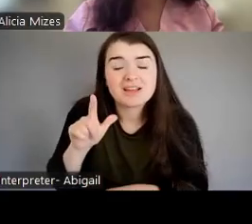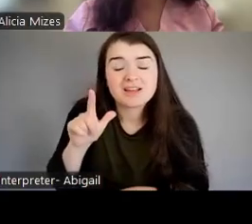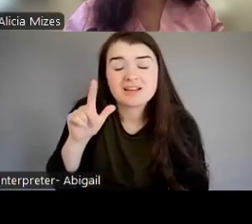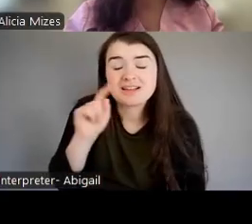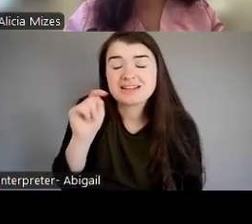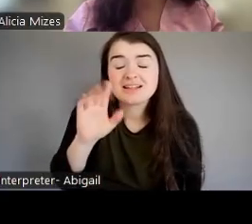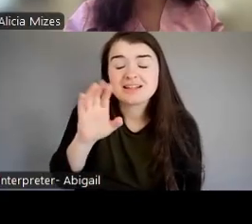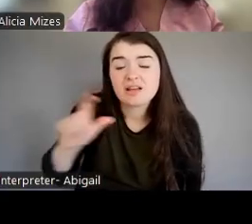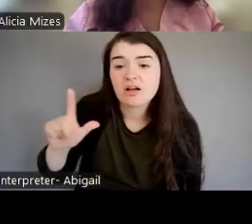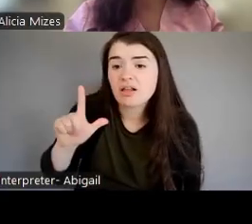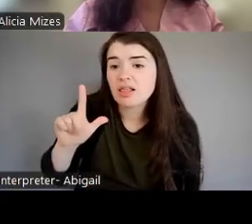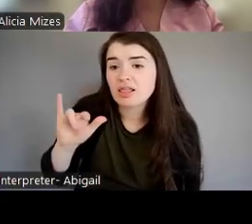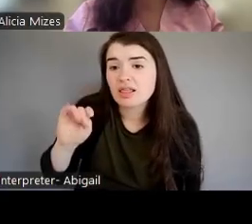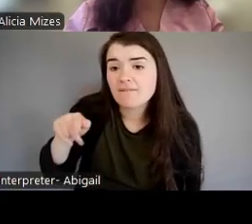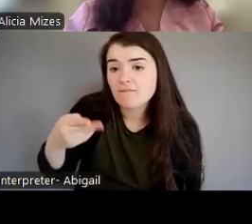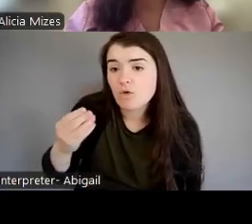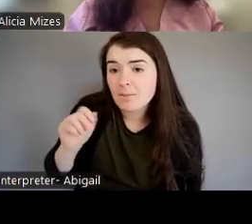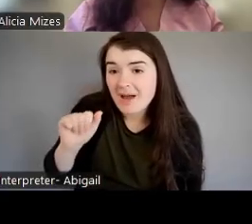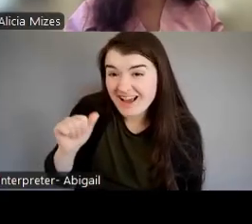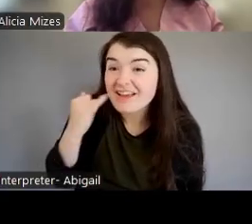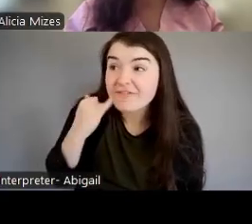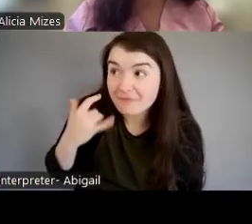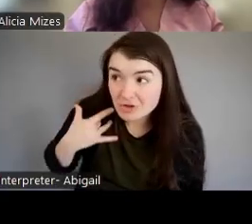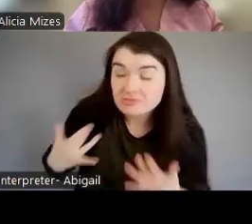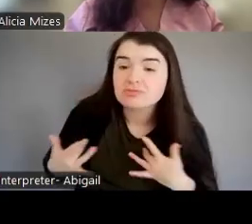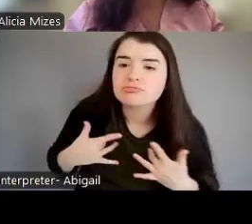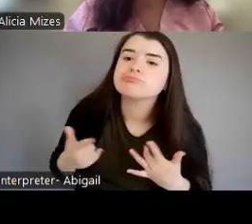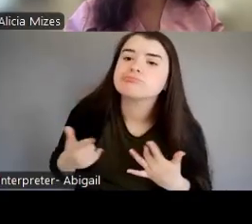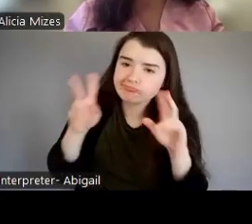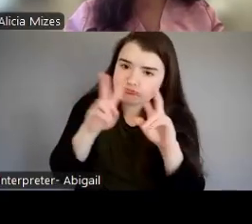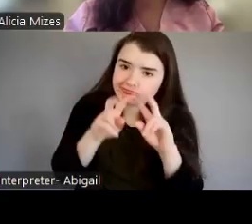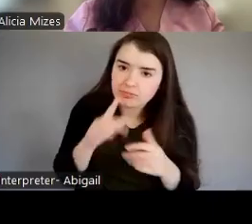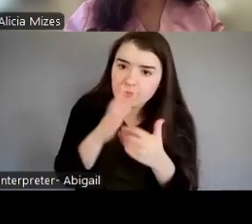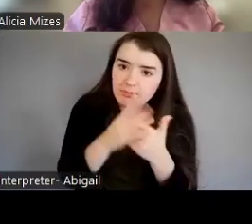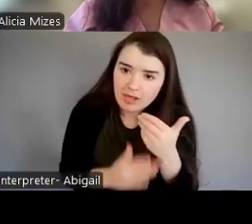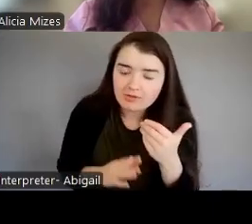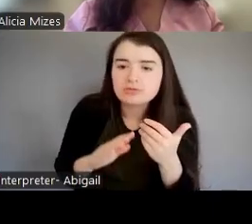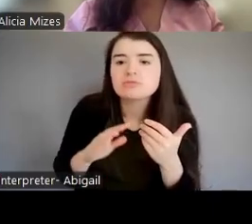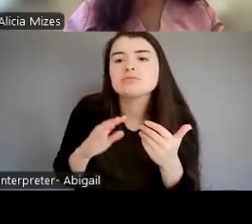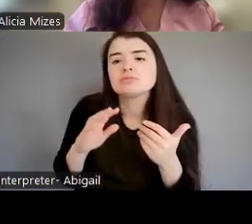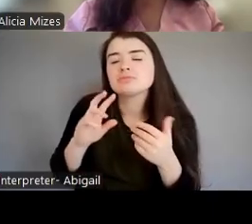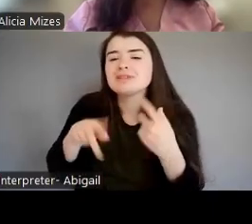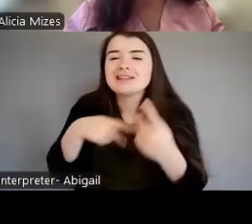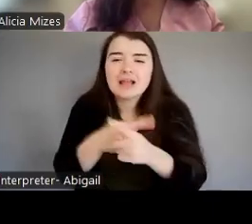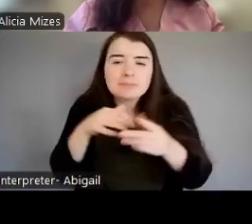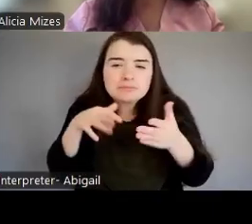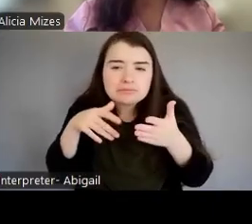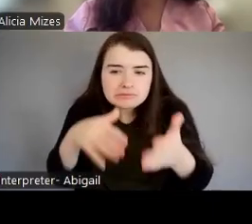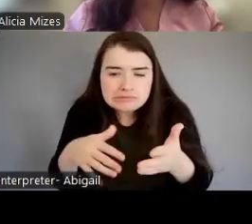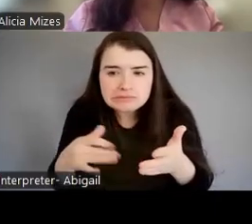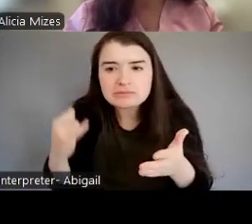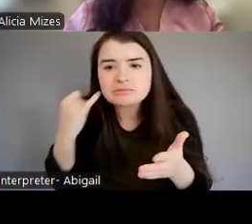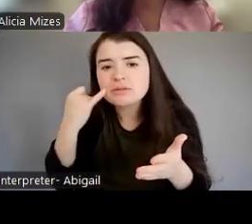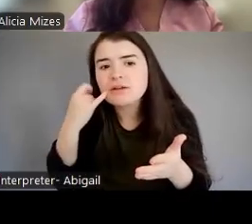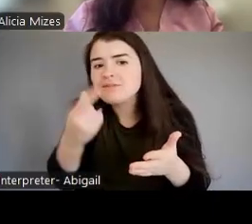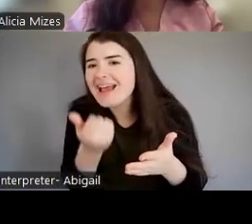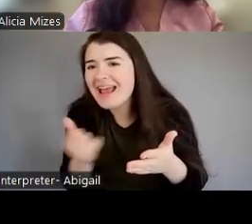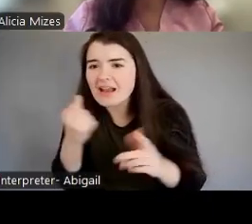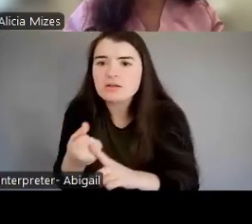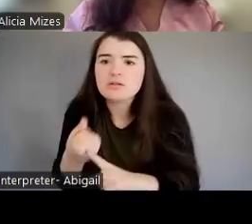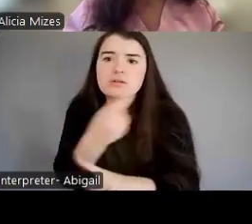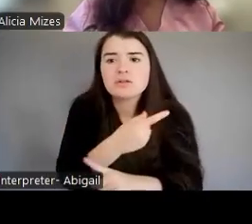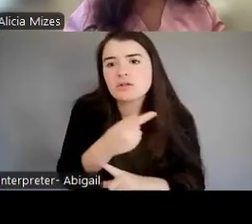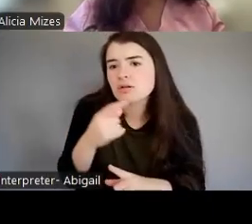skin biopsy, we do look in the blood and do what's called peripheral blood flow cytometry, where we're looking to see, are there any abnormal T-cells in the